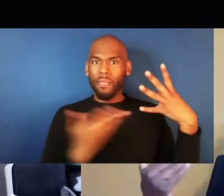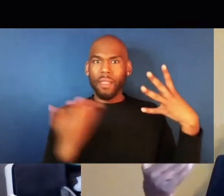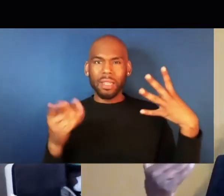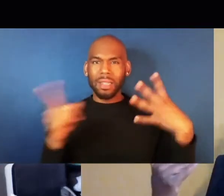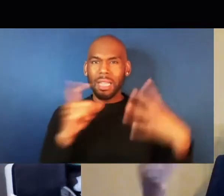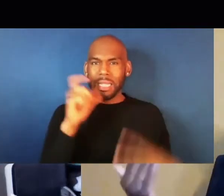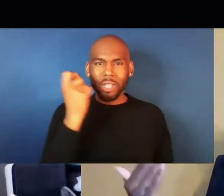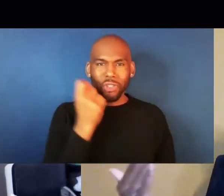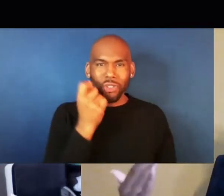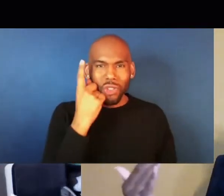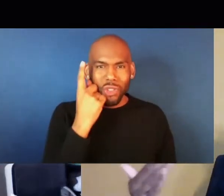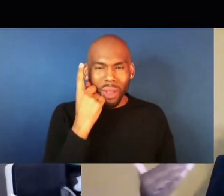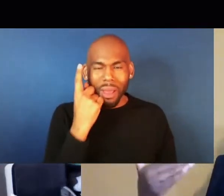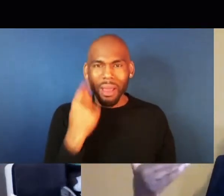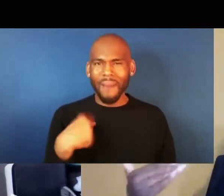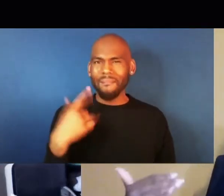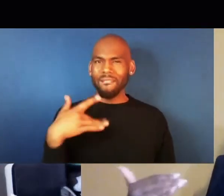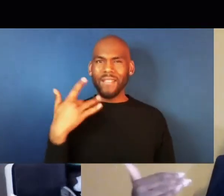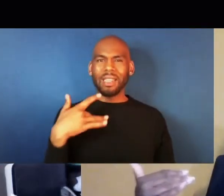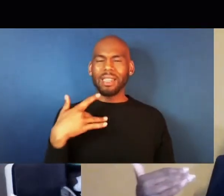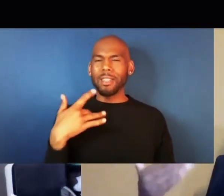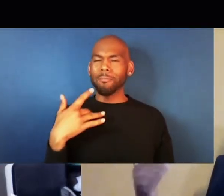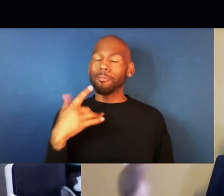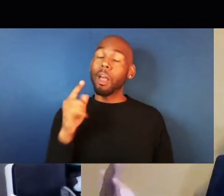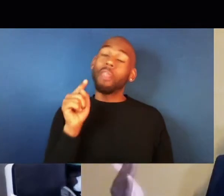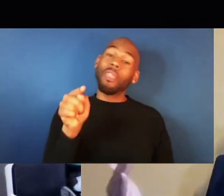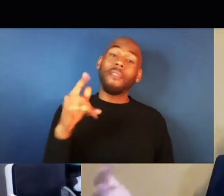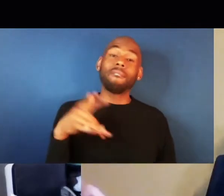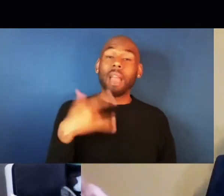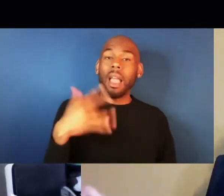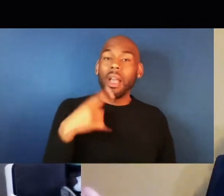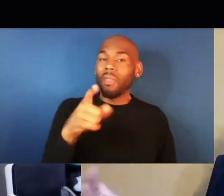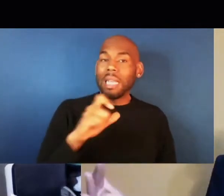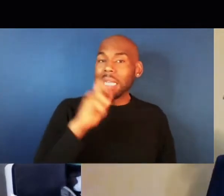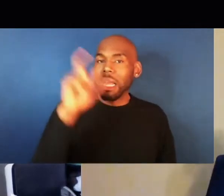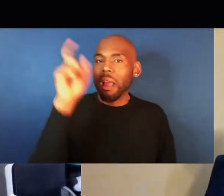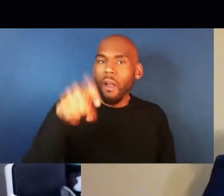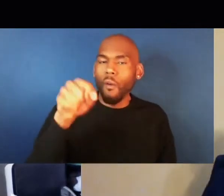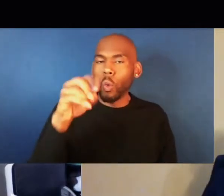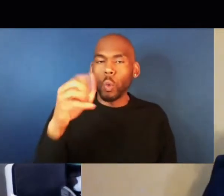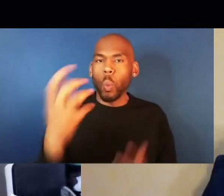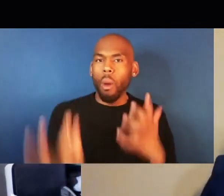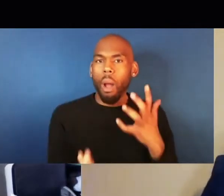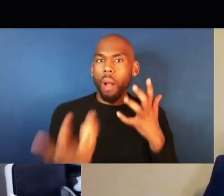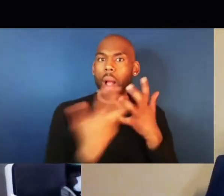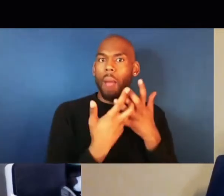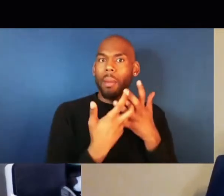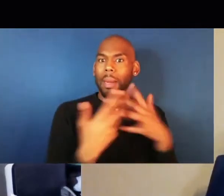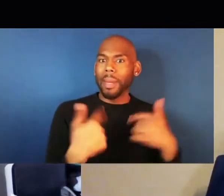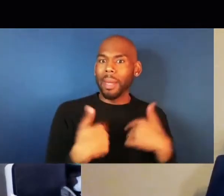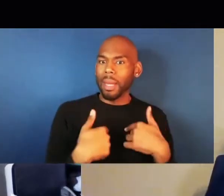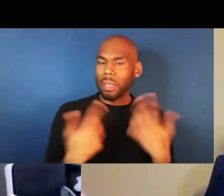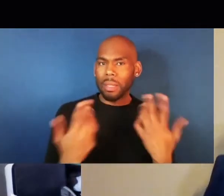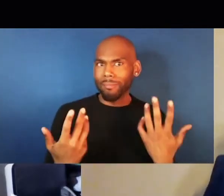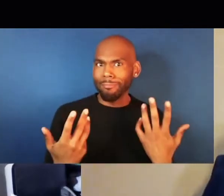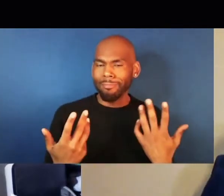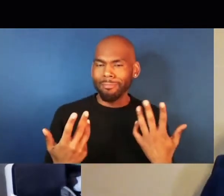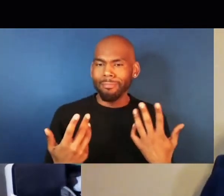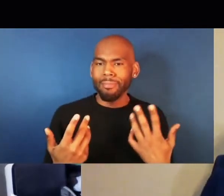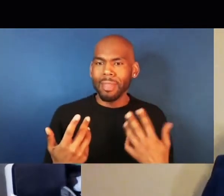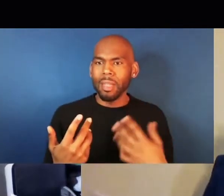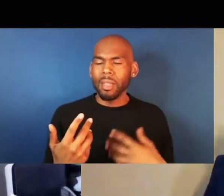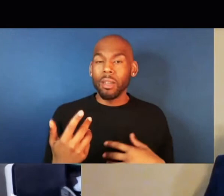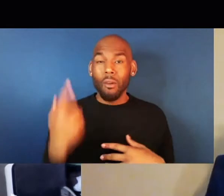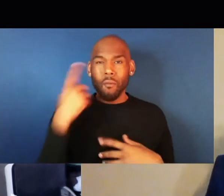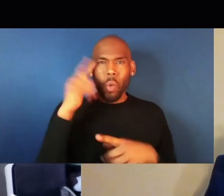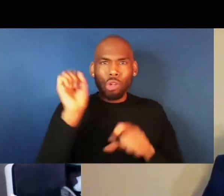they didn't understand or feel like they didn't have to accommodate me, and or I didn't